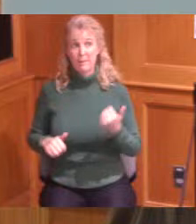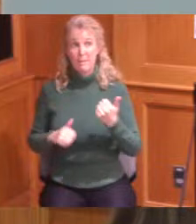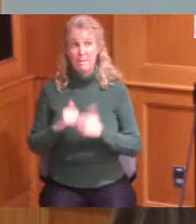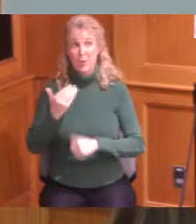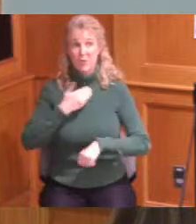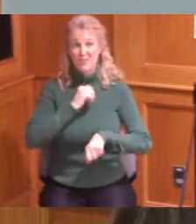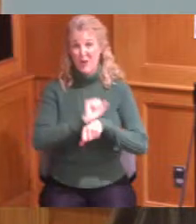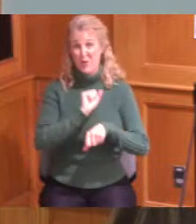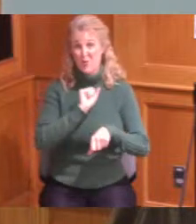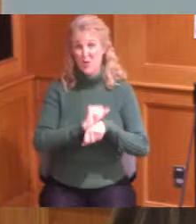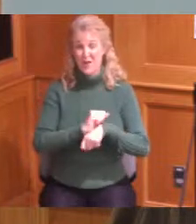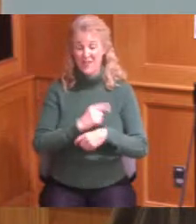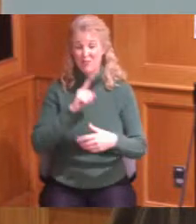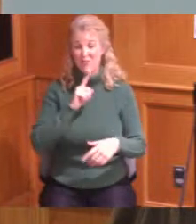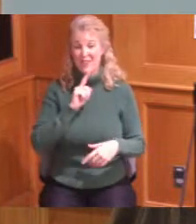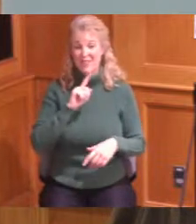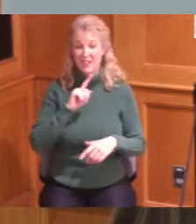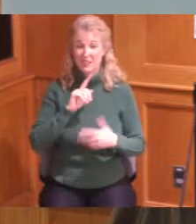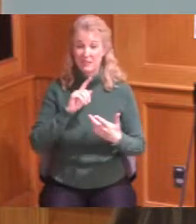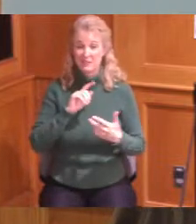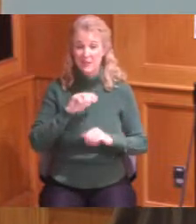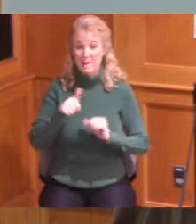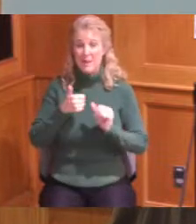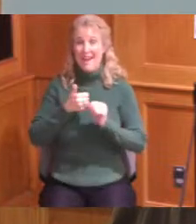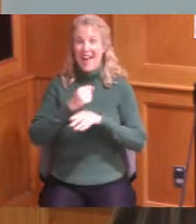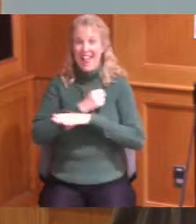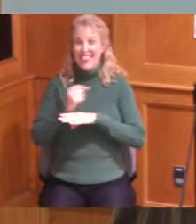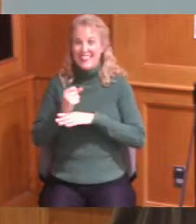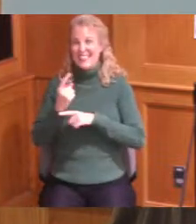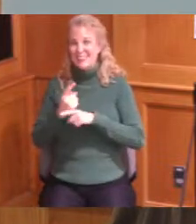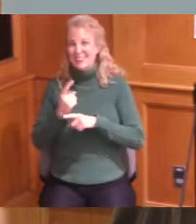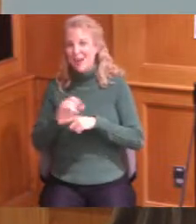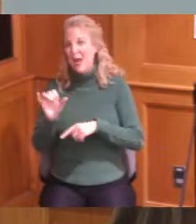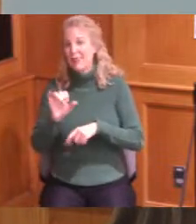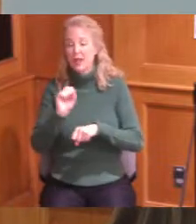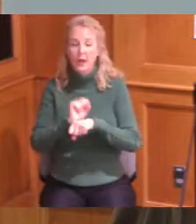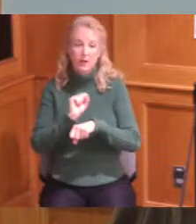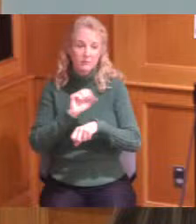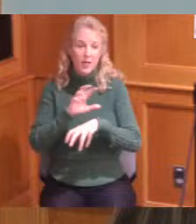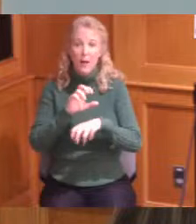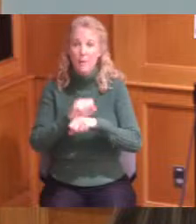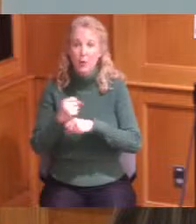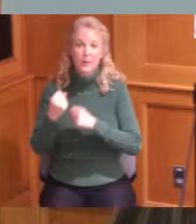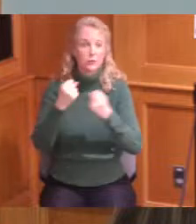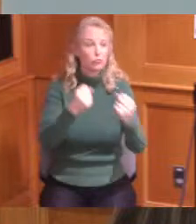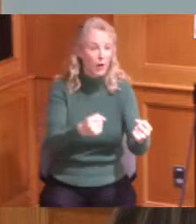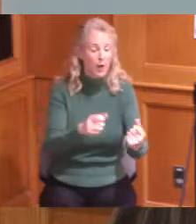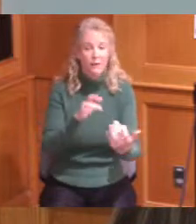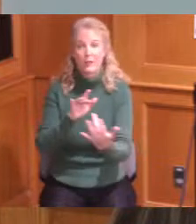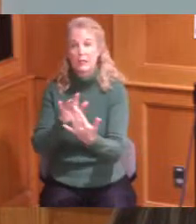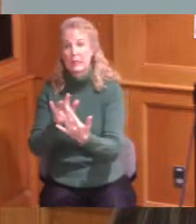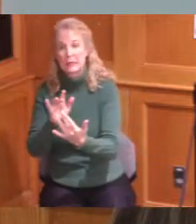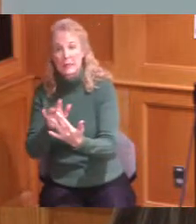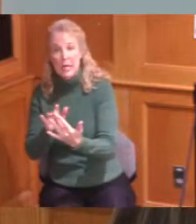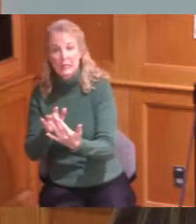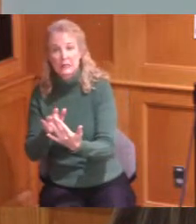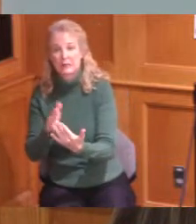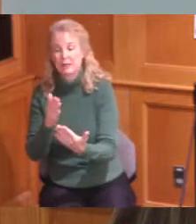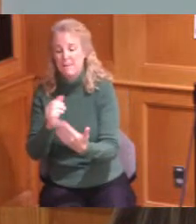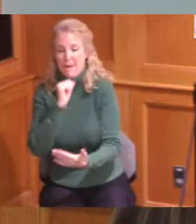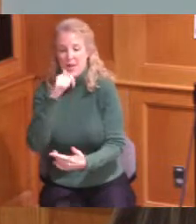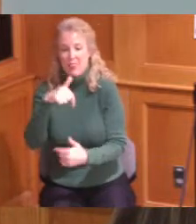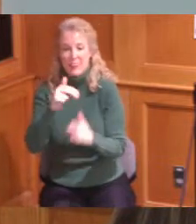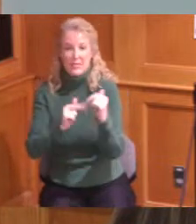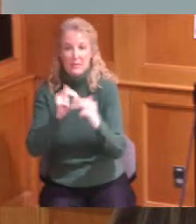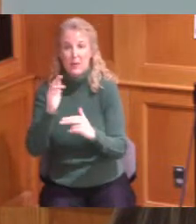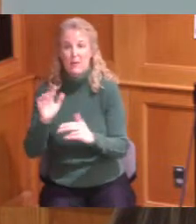is doing is kind of behind the scenes of taking them to appointments like Marissa said, or connecting with them, you know, maybe not right out in front of here, but maybe